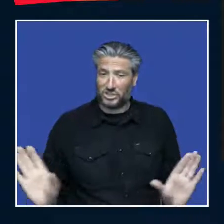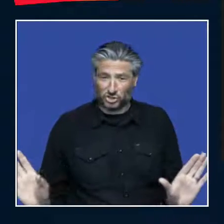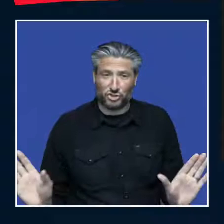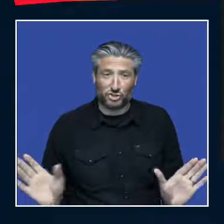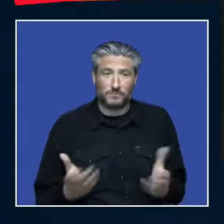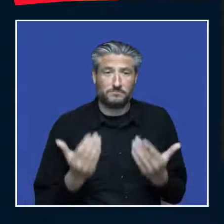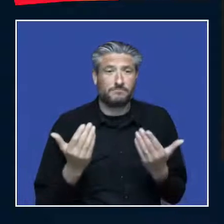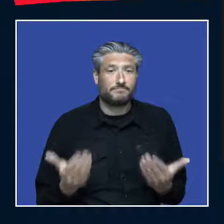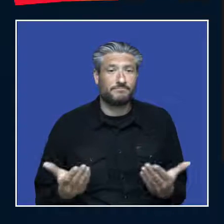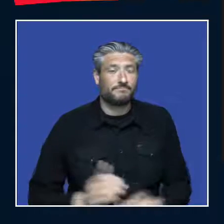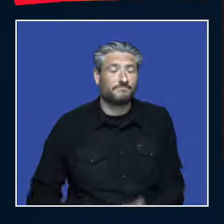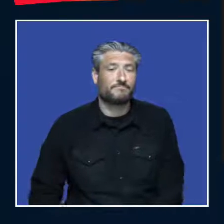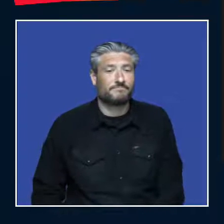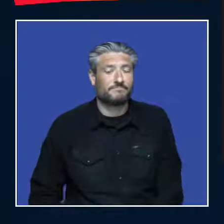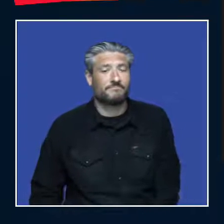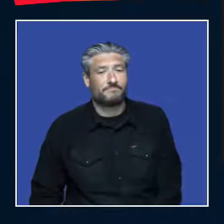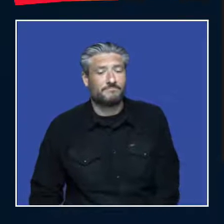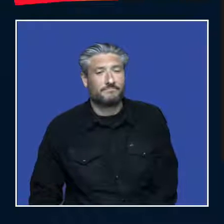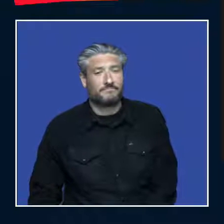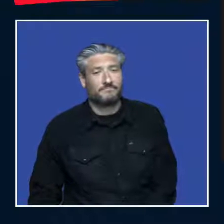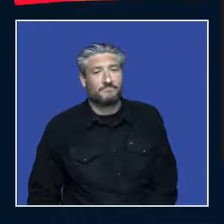So,